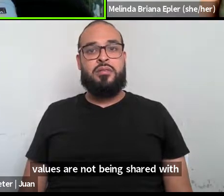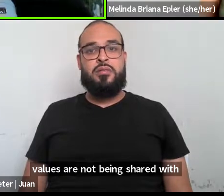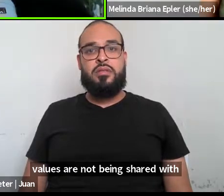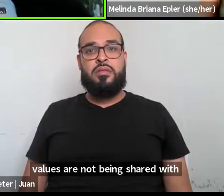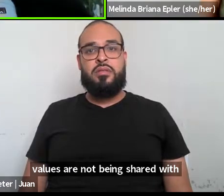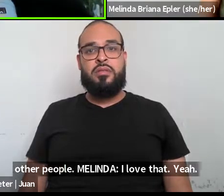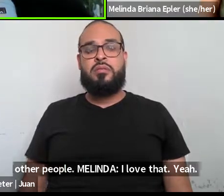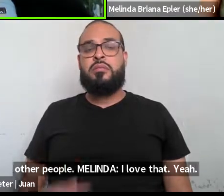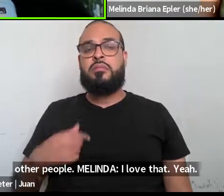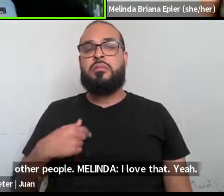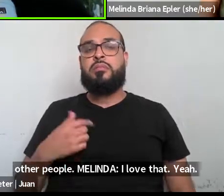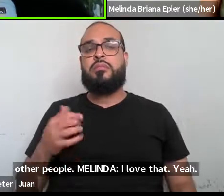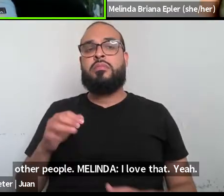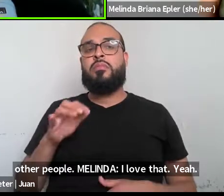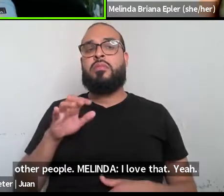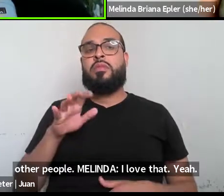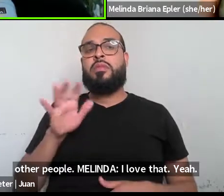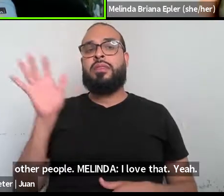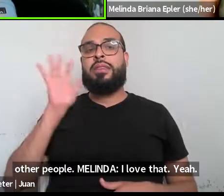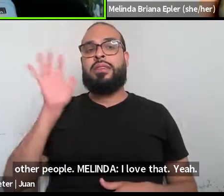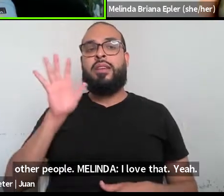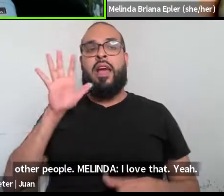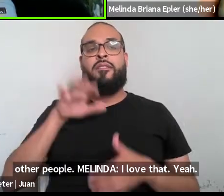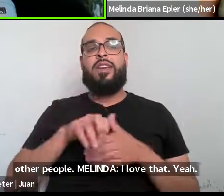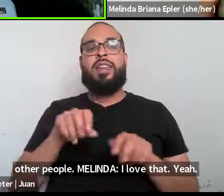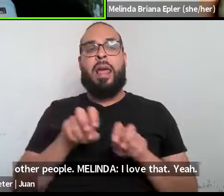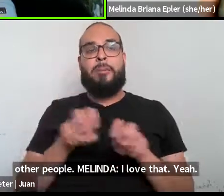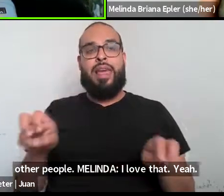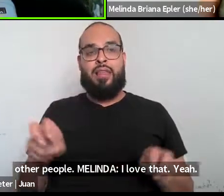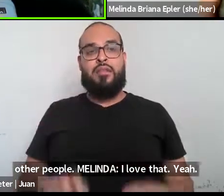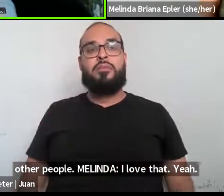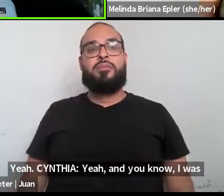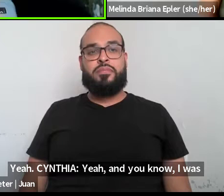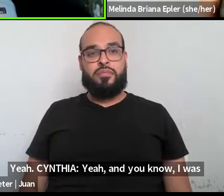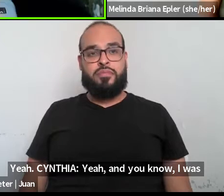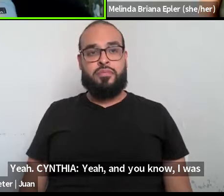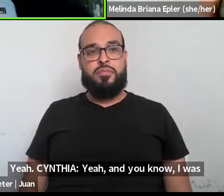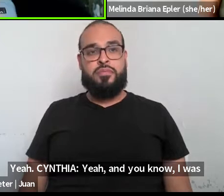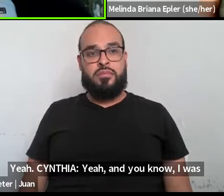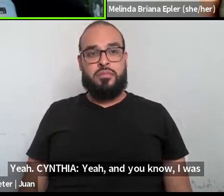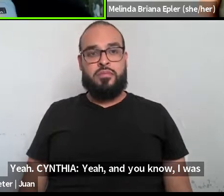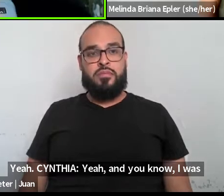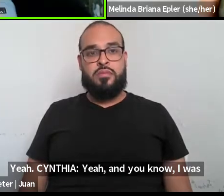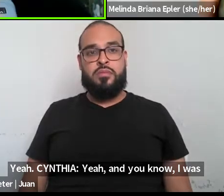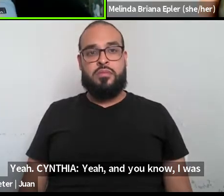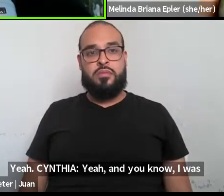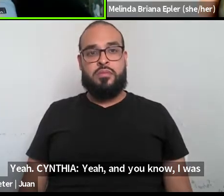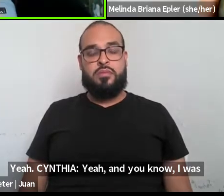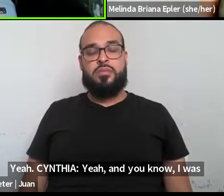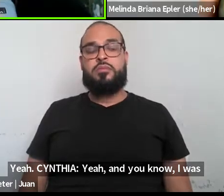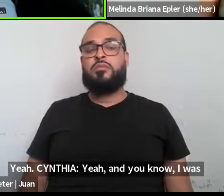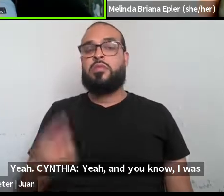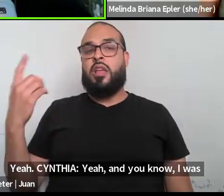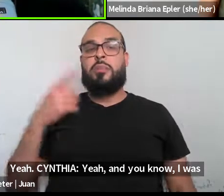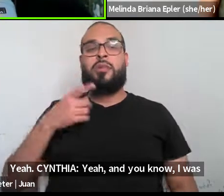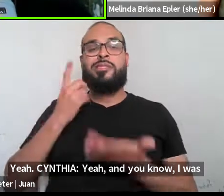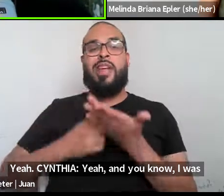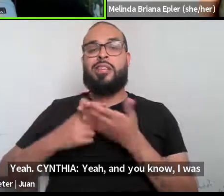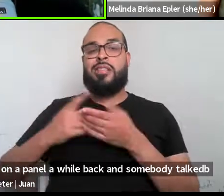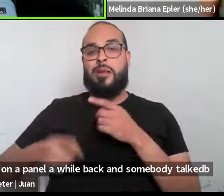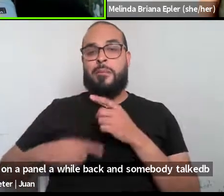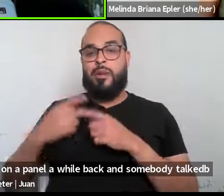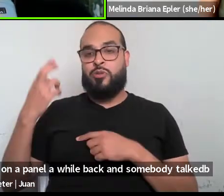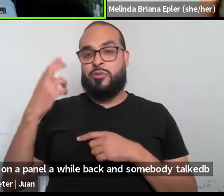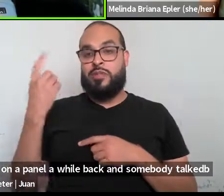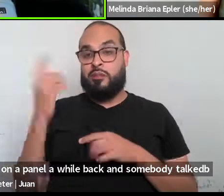And I was on a panel a while back, and somebody talked about the importance, and this is something that I really, really,